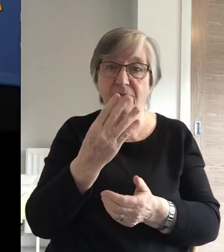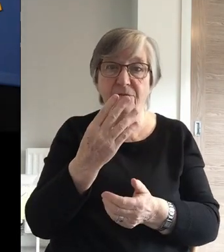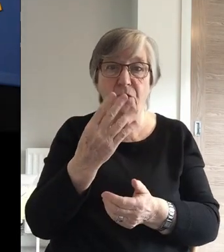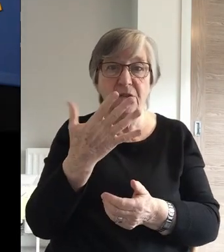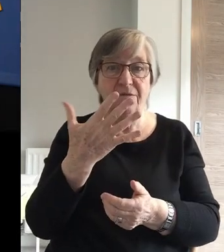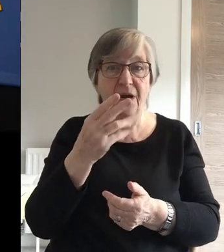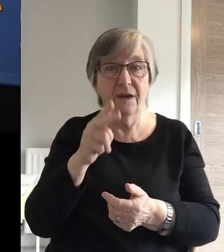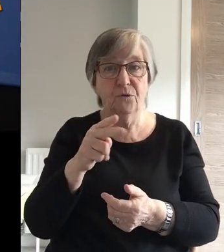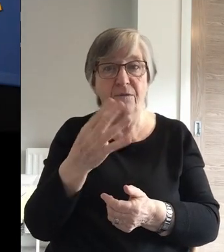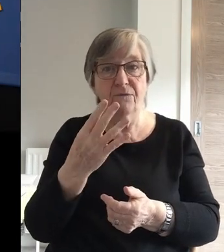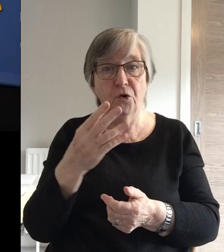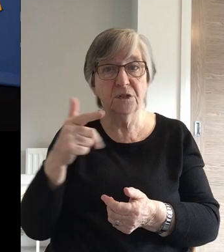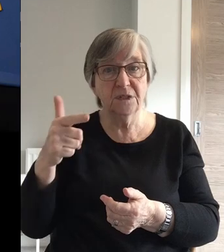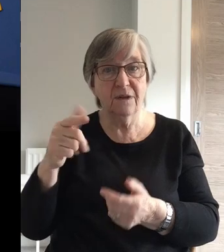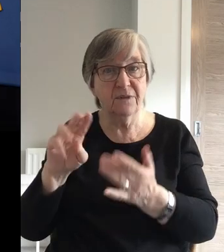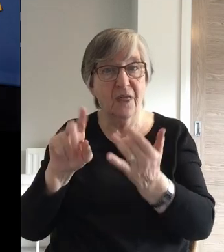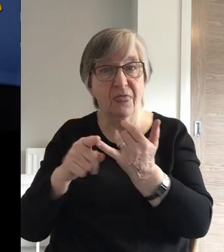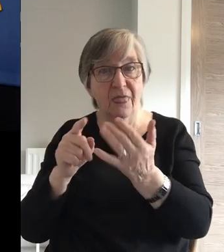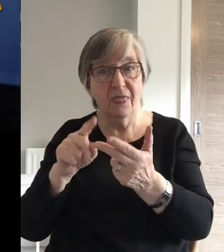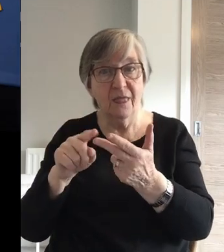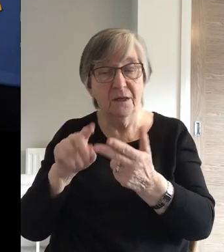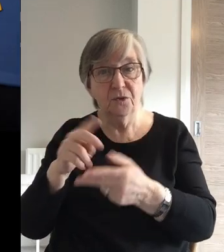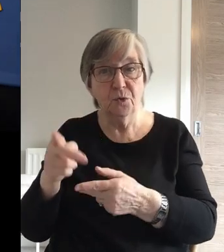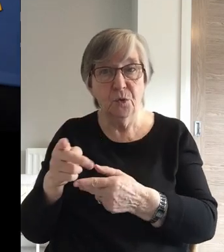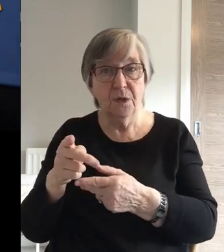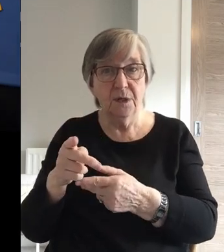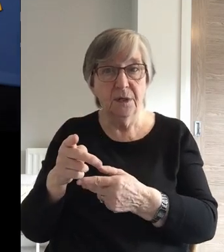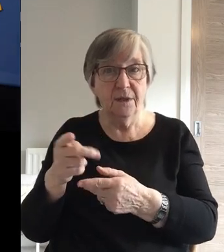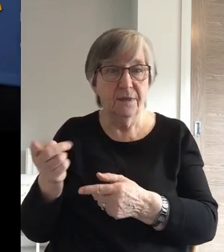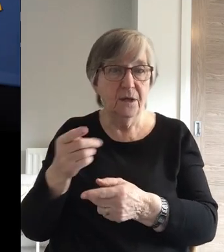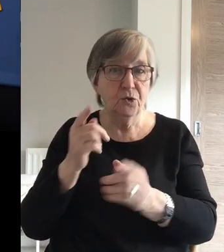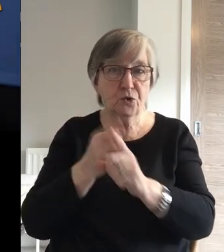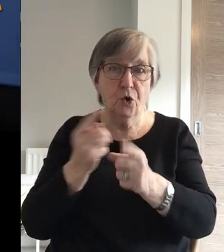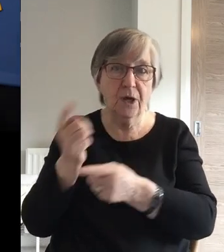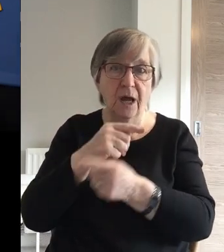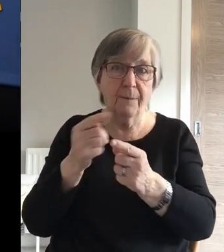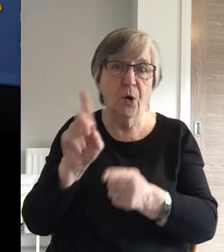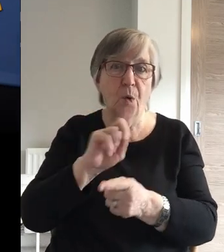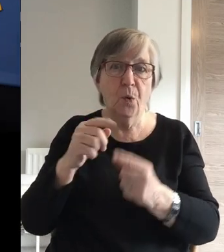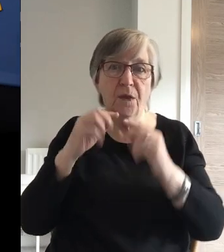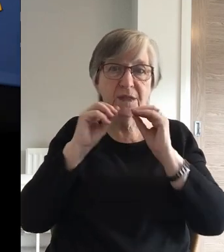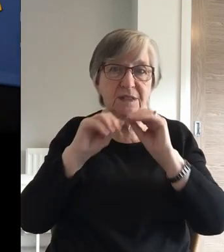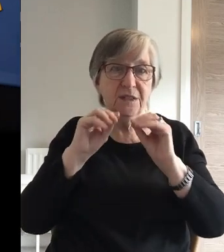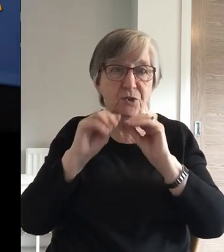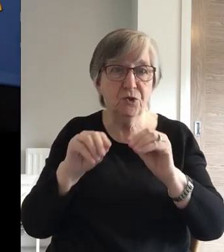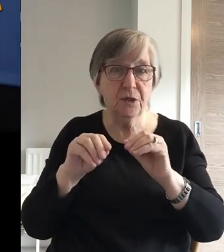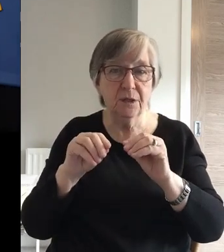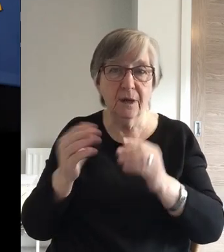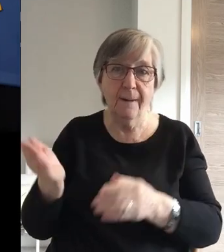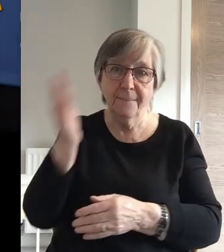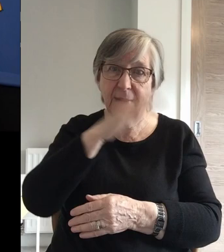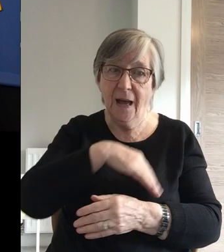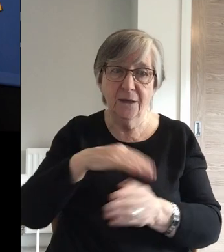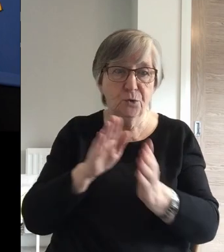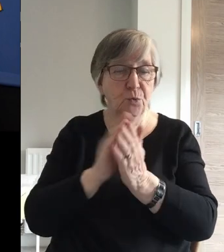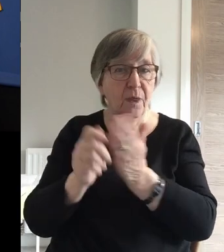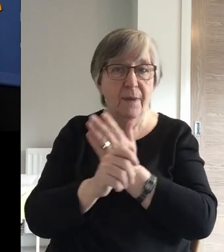to 47 of the third story, there's a reference back to the teaching and what has to happen, a reference back to the